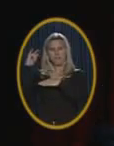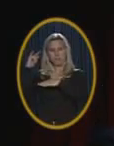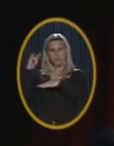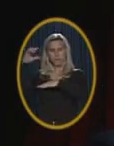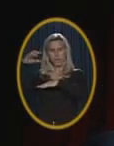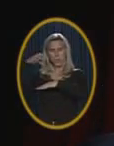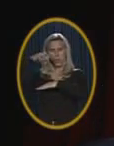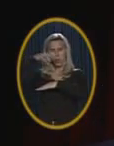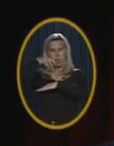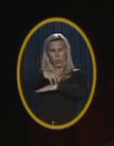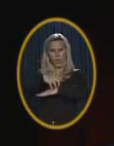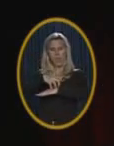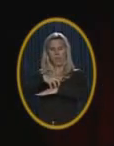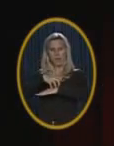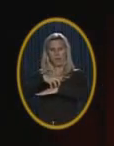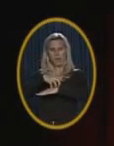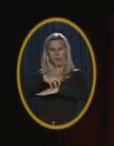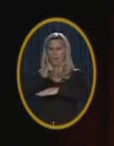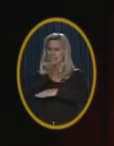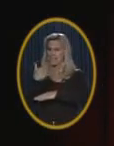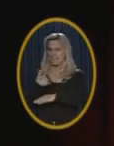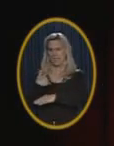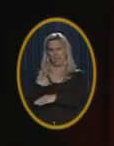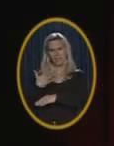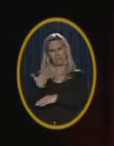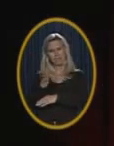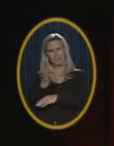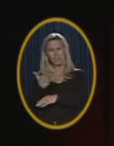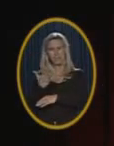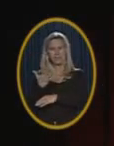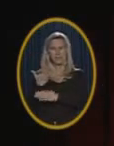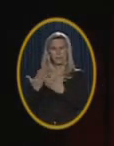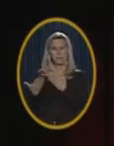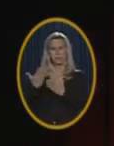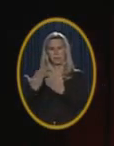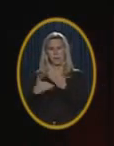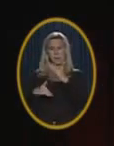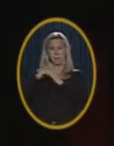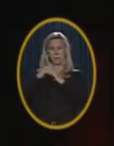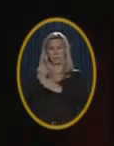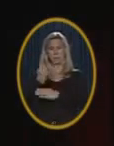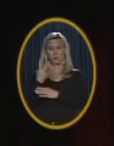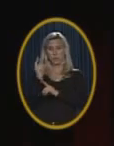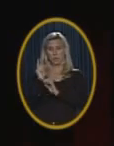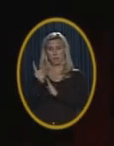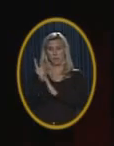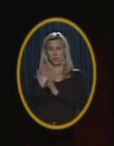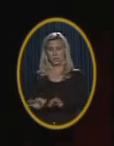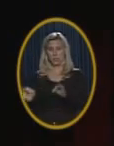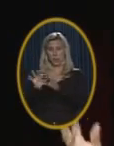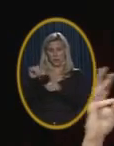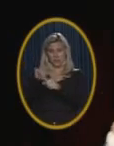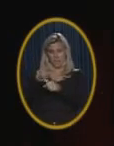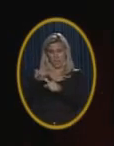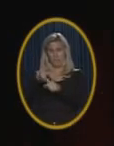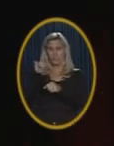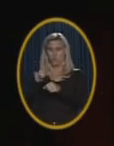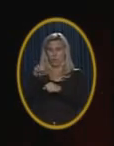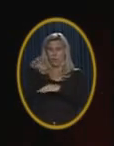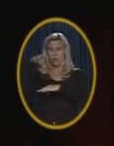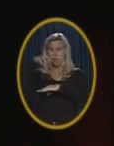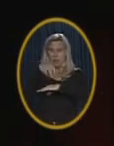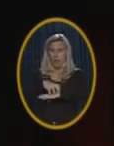down and land. And it didn't have but like, at the most, 12 minutes of gas in it. So you had to come down